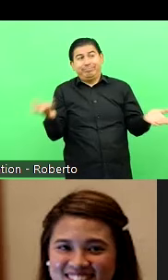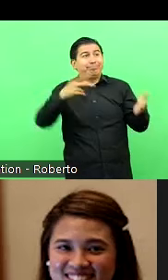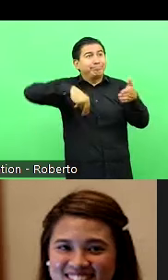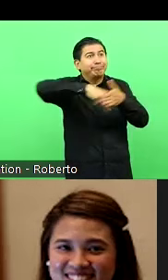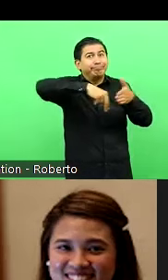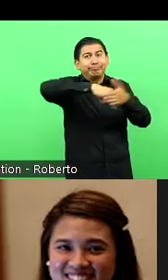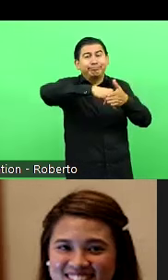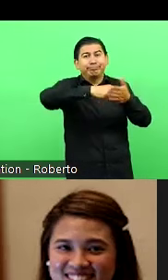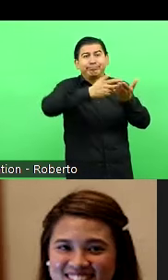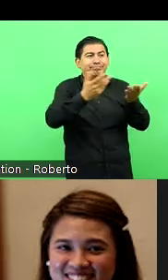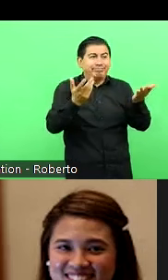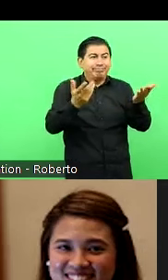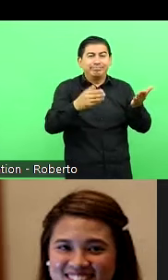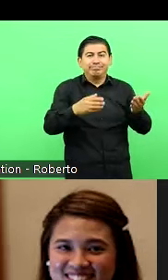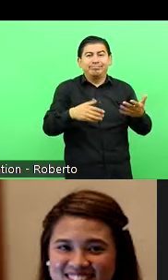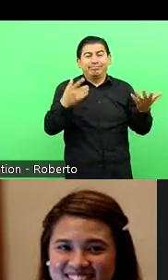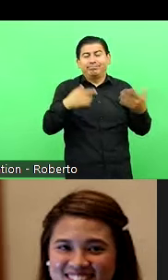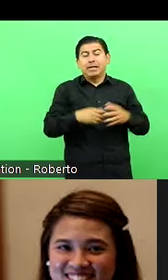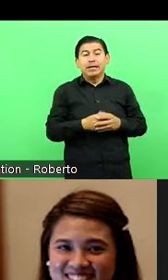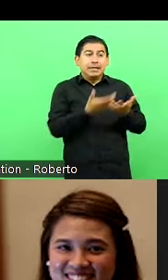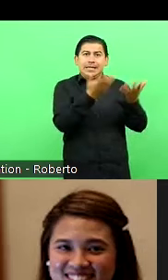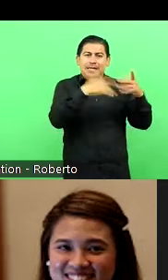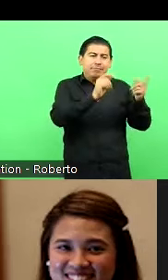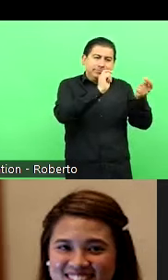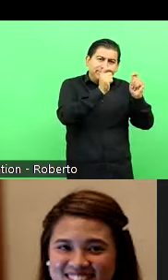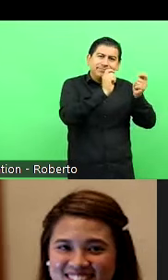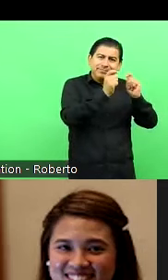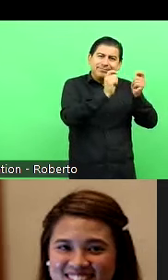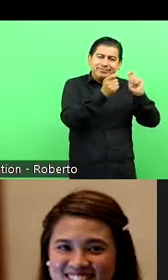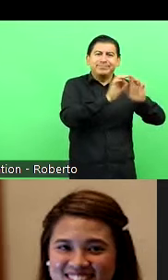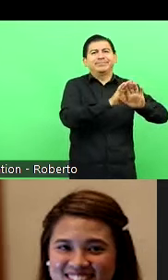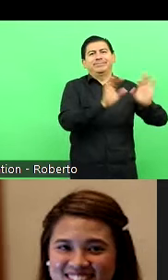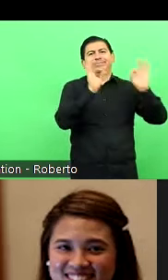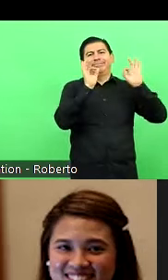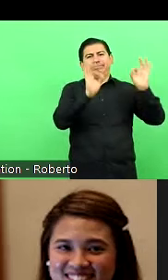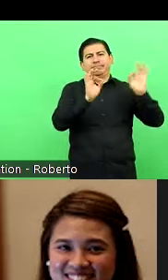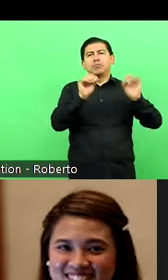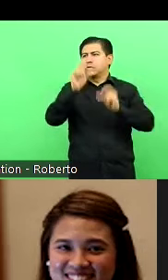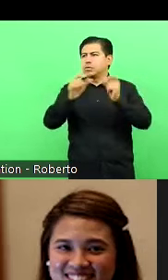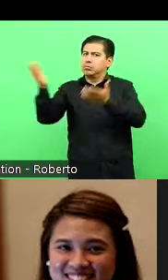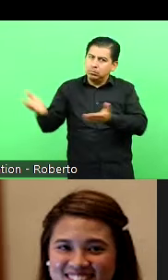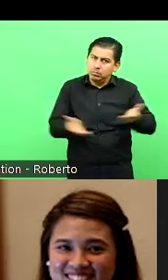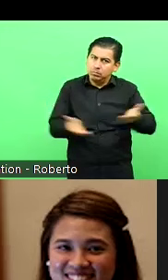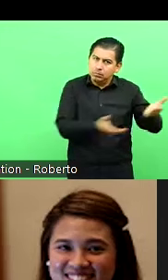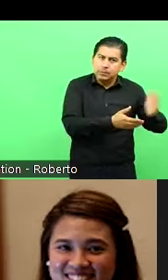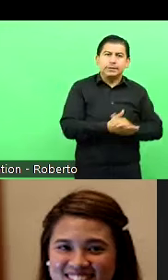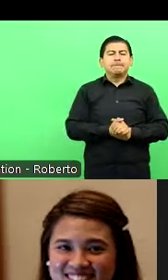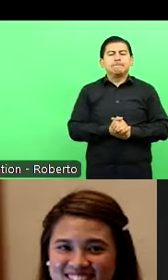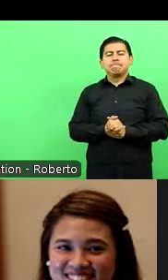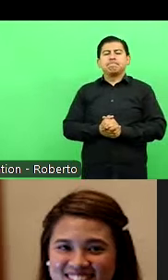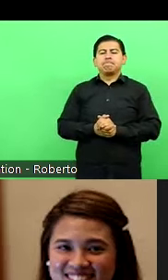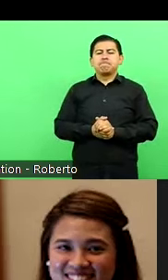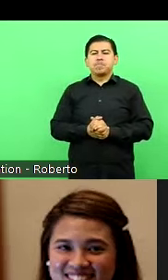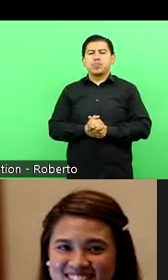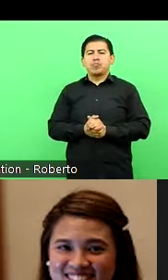a real low score for recovery programs, we enjoined now our PWD sector for